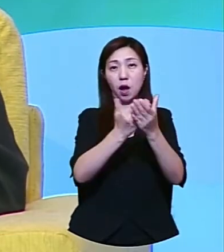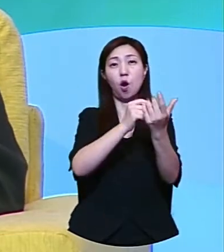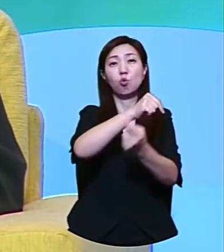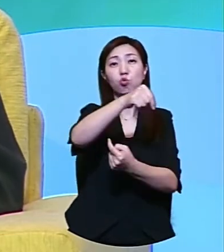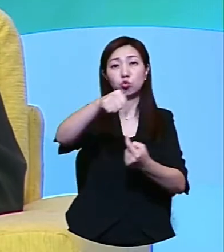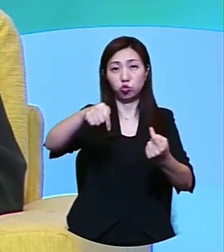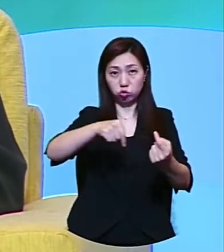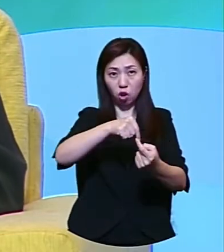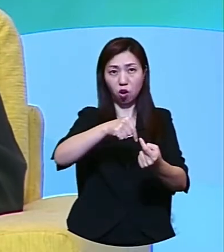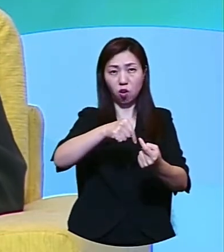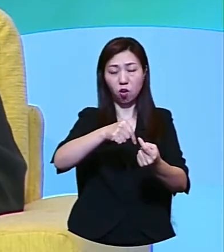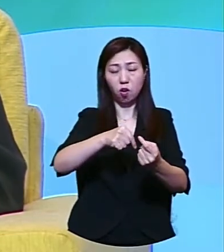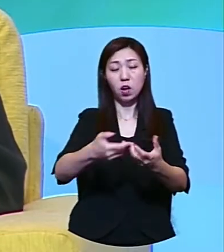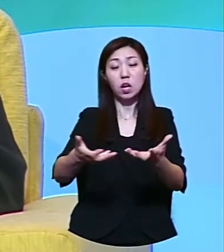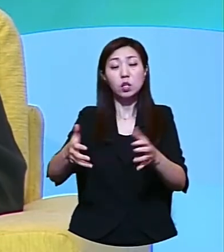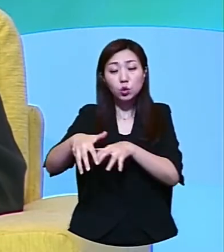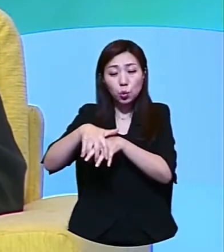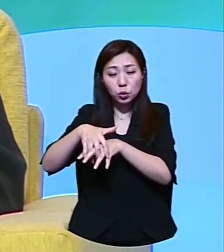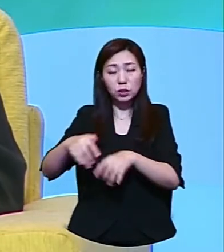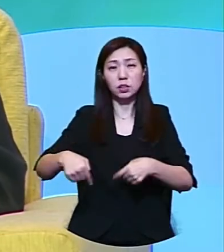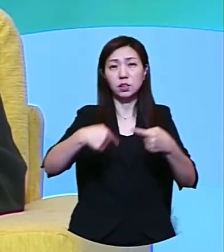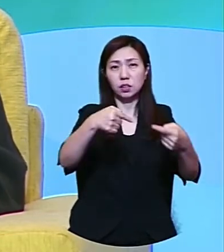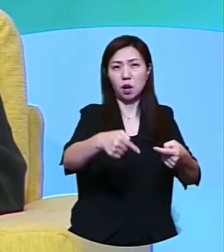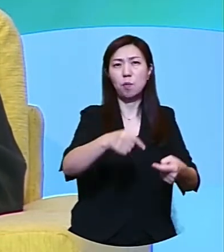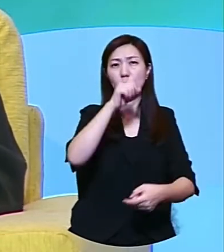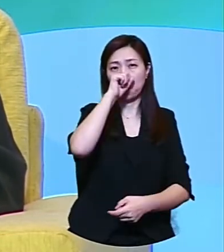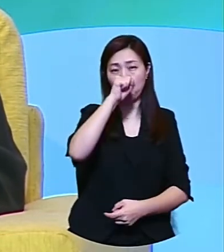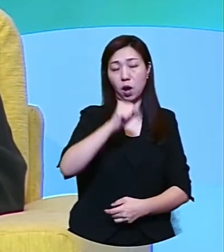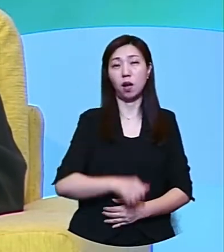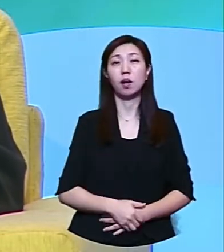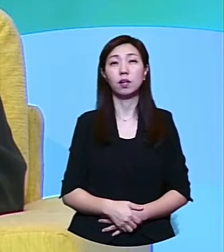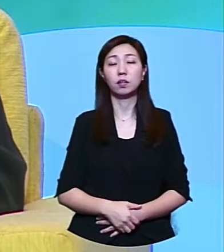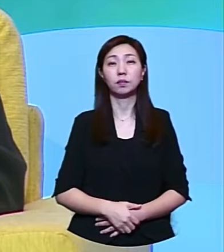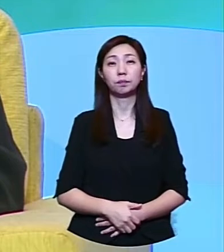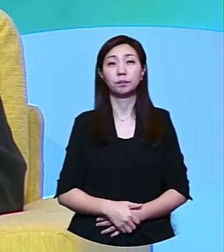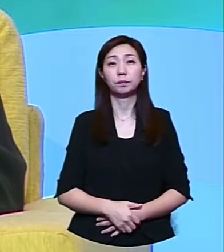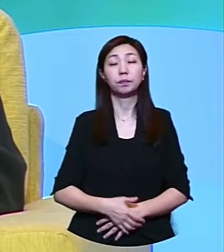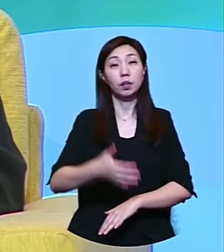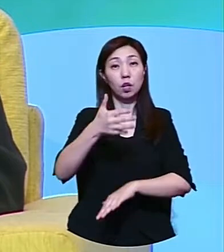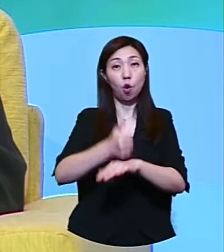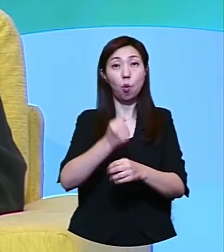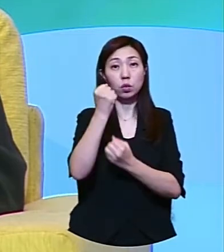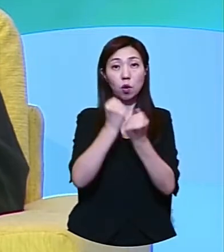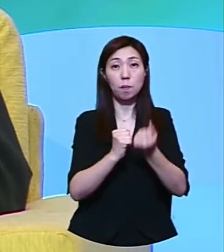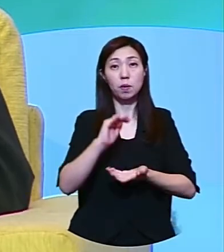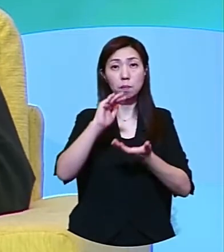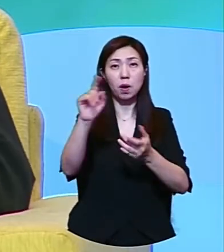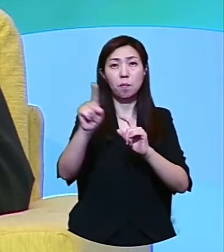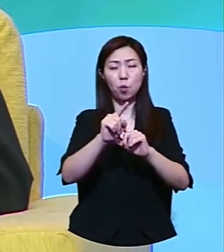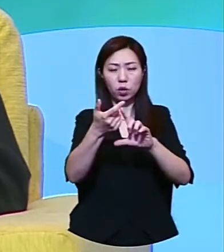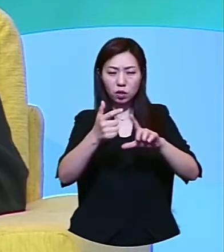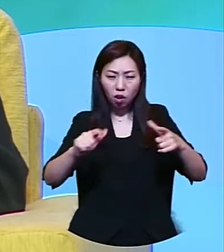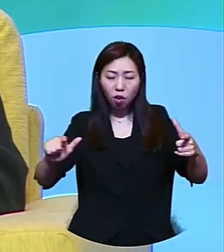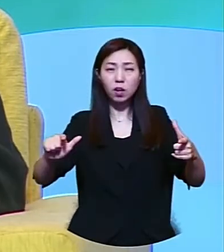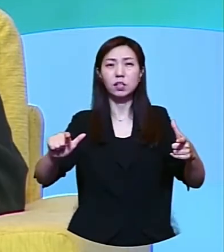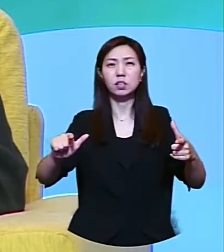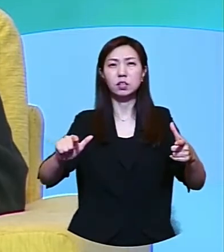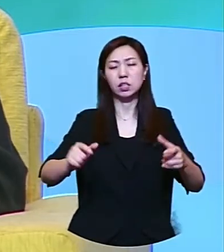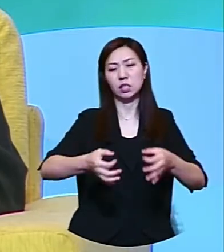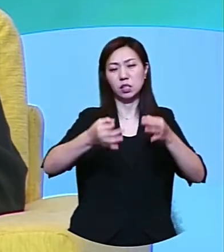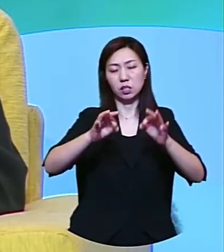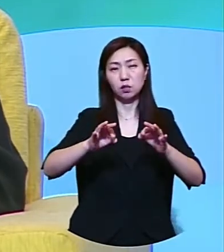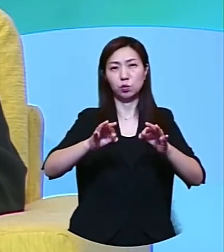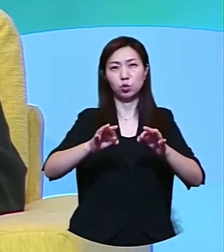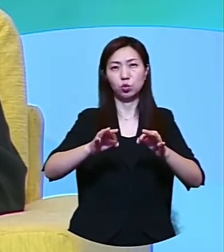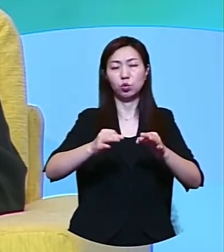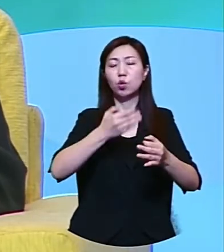need a more diverse financing source in order to tackle the very